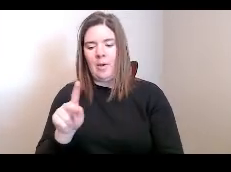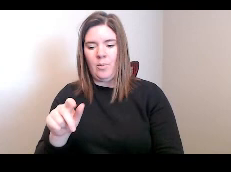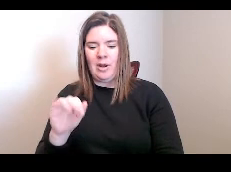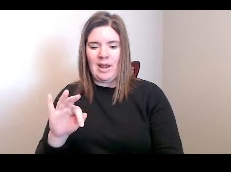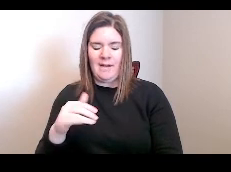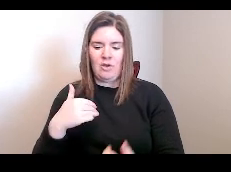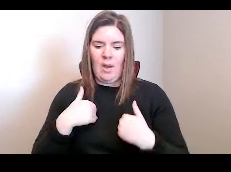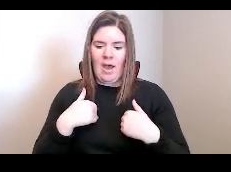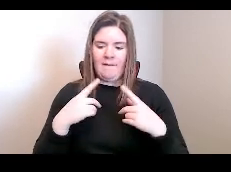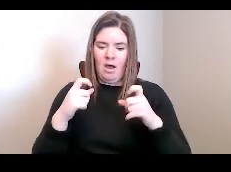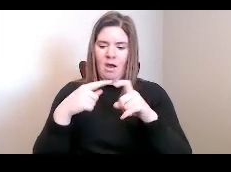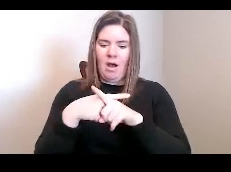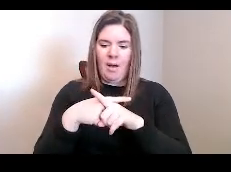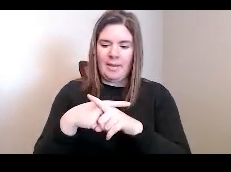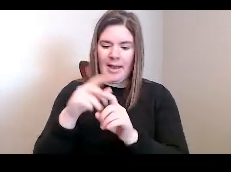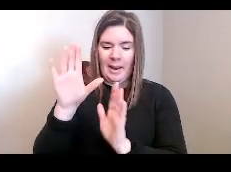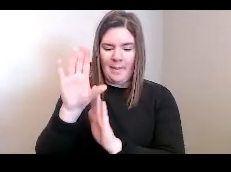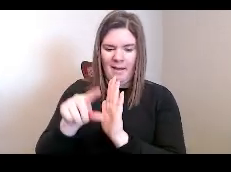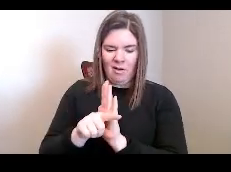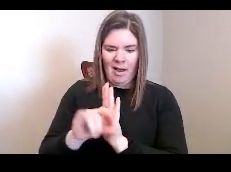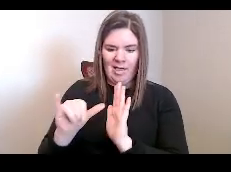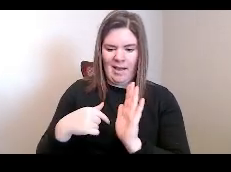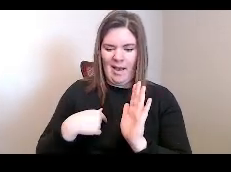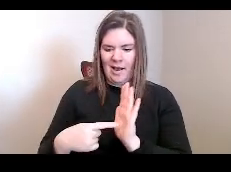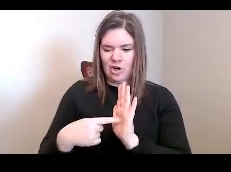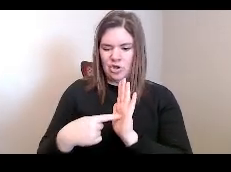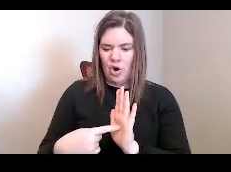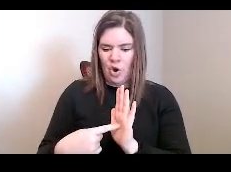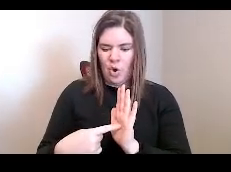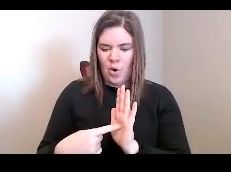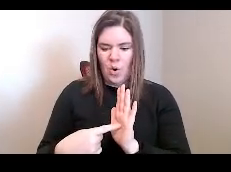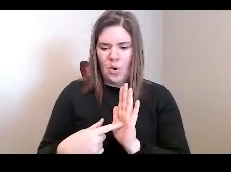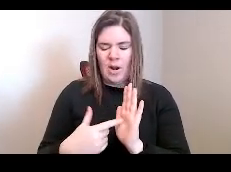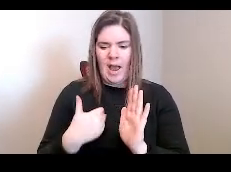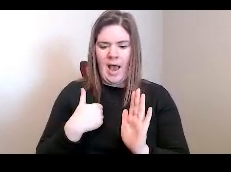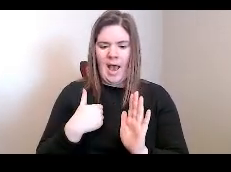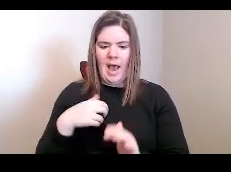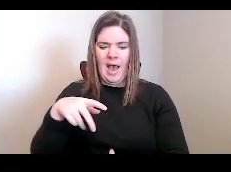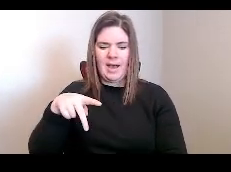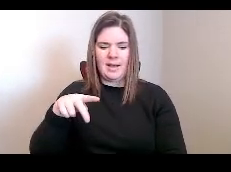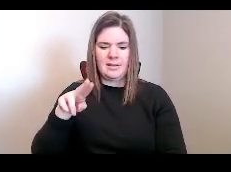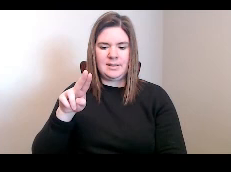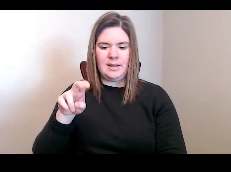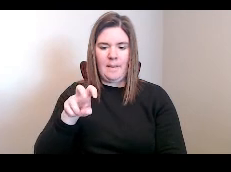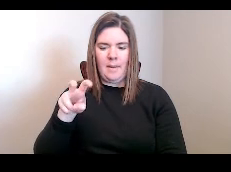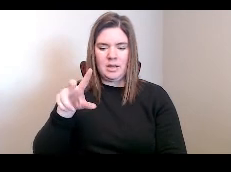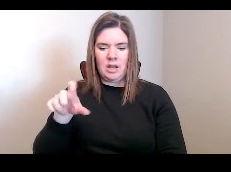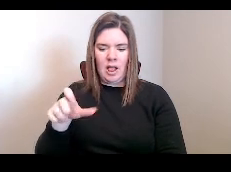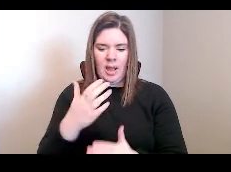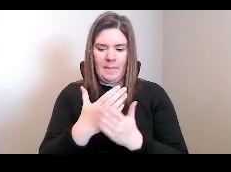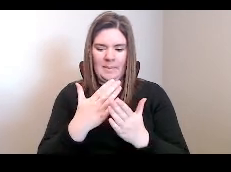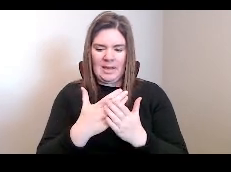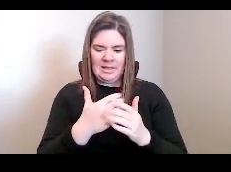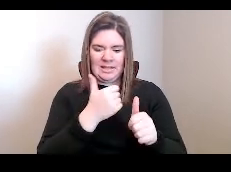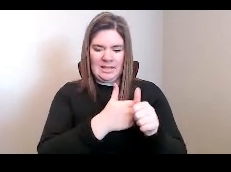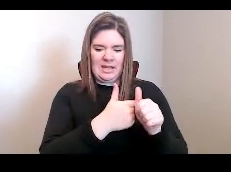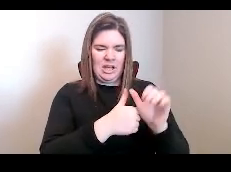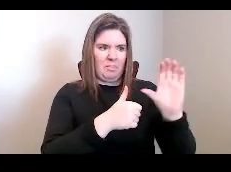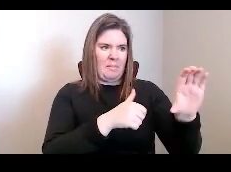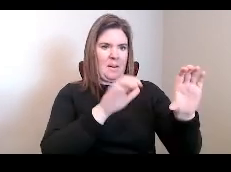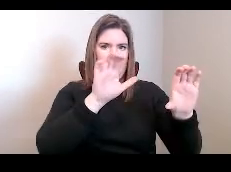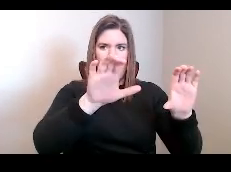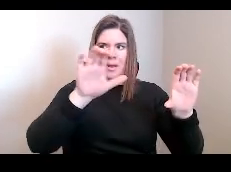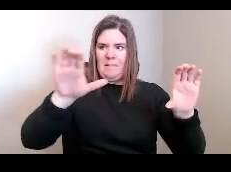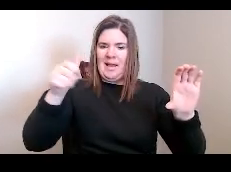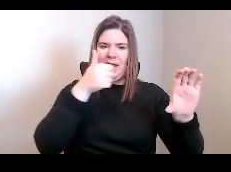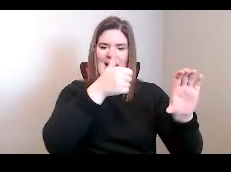background, kind of like the one that I showed that has, the puzzle pieces, and each individual segment of the puzzle piece is its own